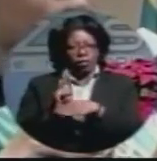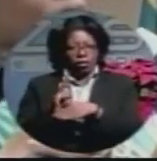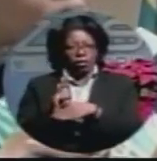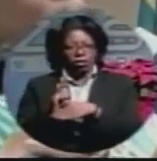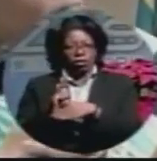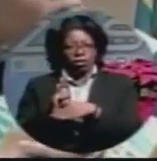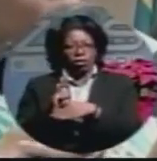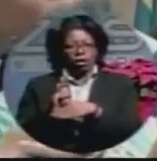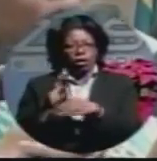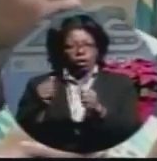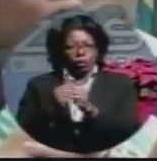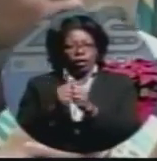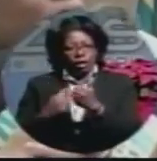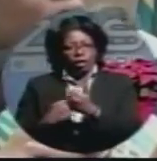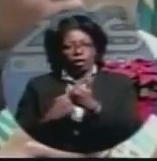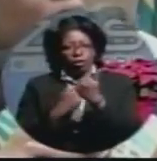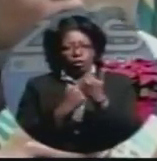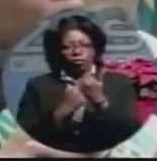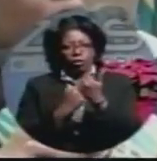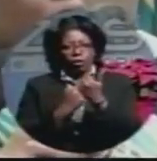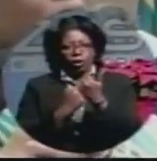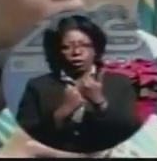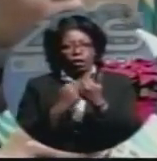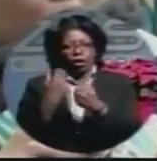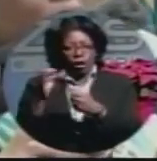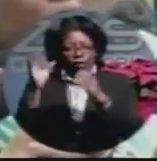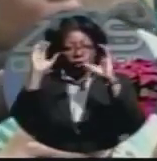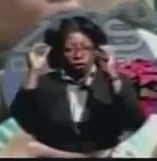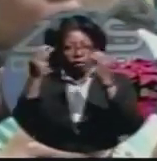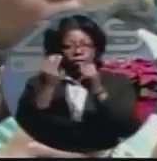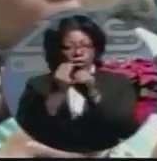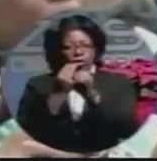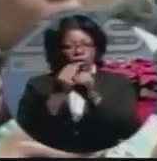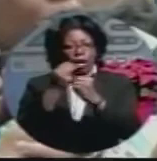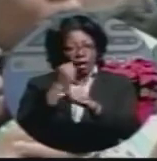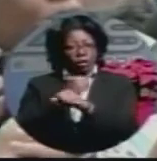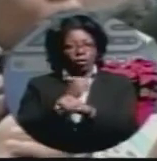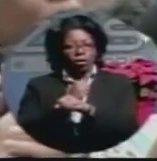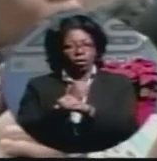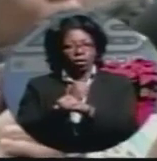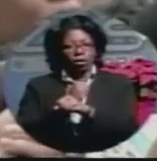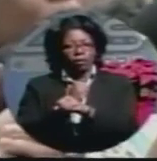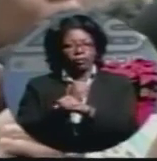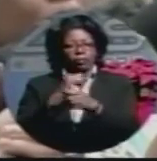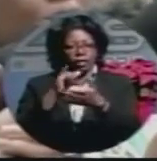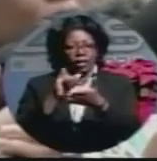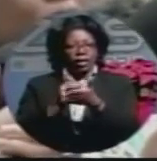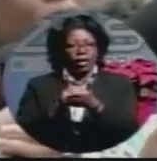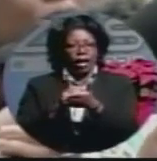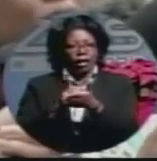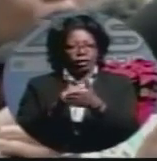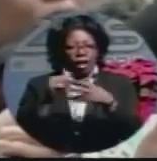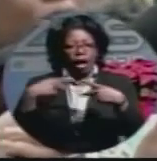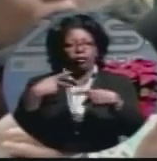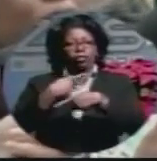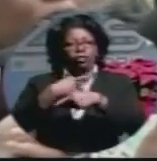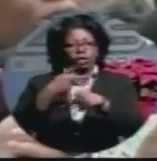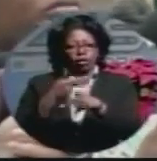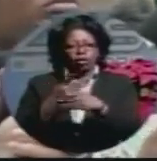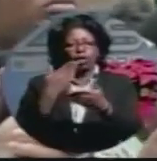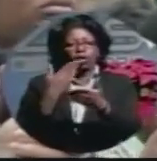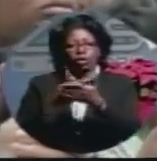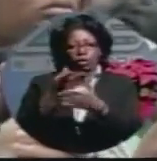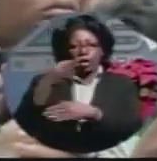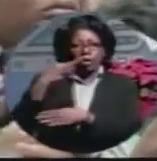legitimate business with the full support and approval of the commissioner, and work a full shift. That has produce tremendous benefits